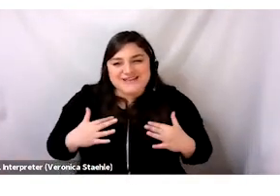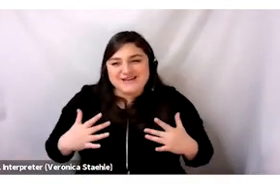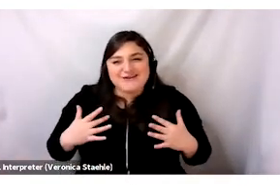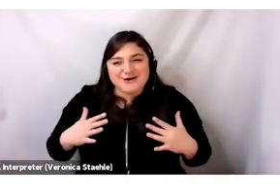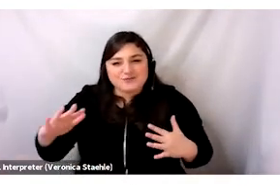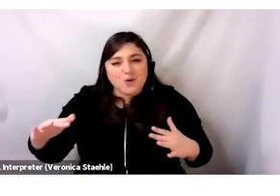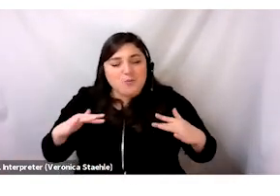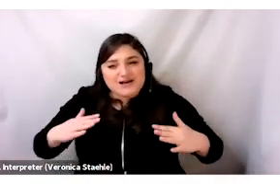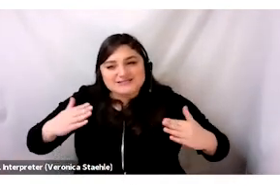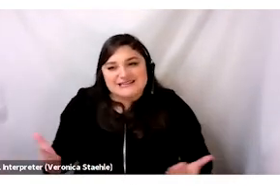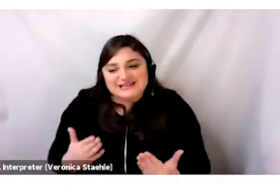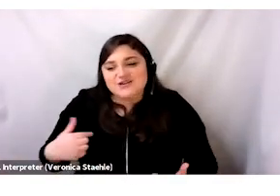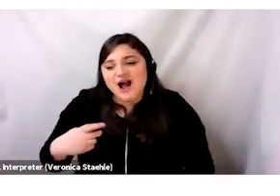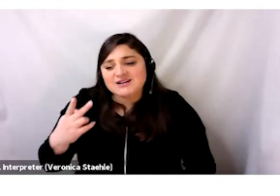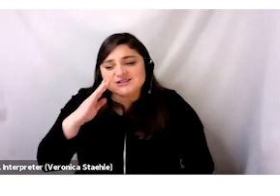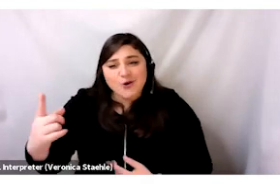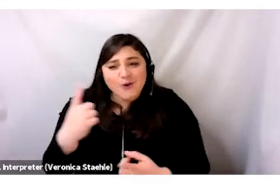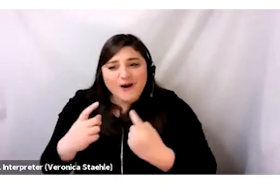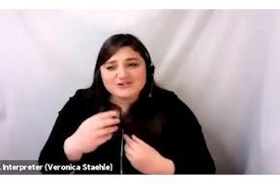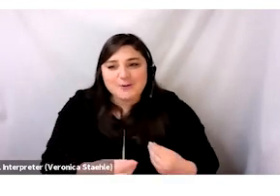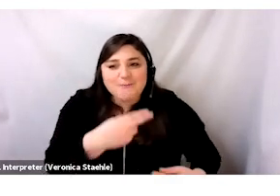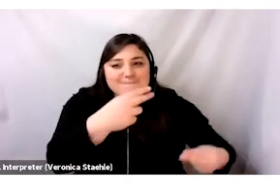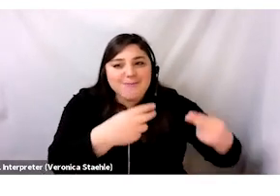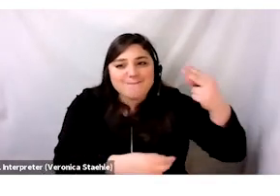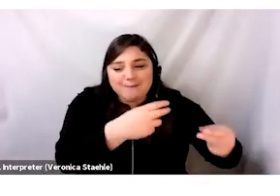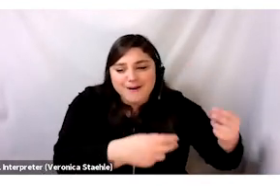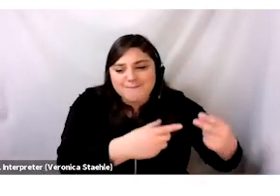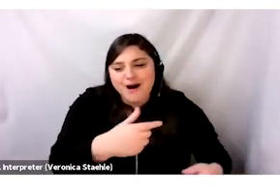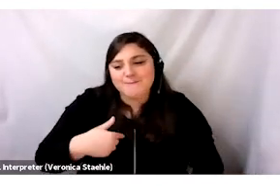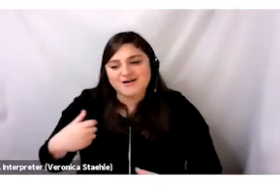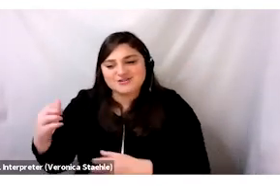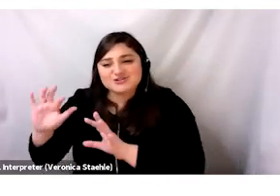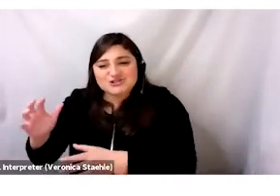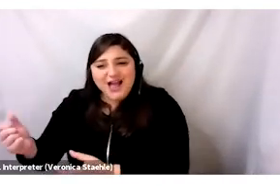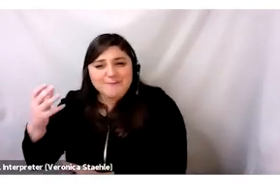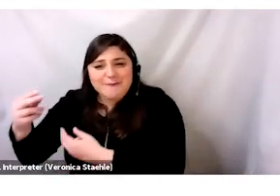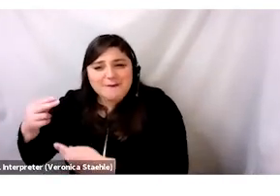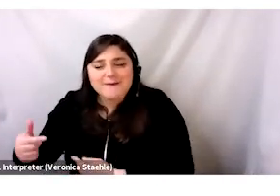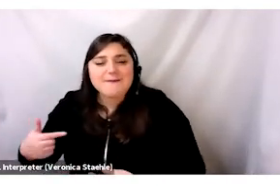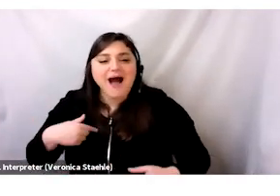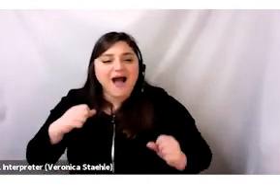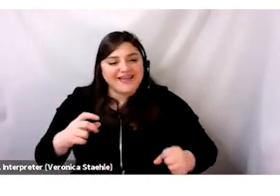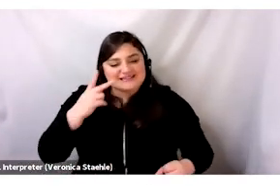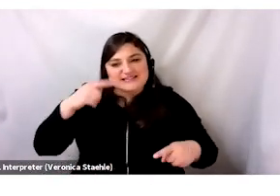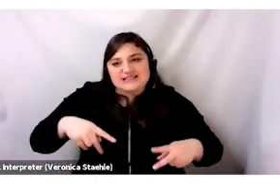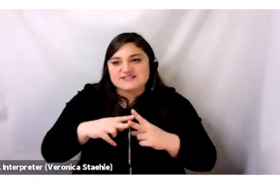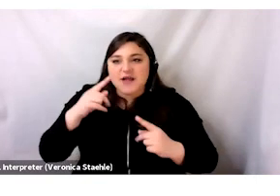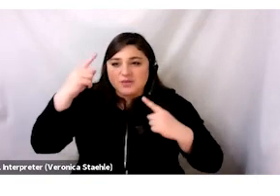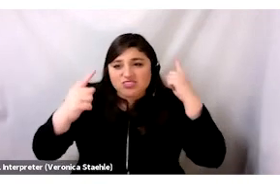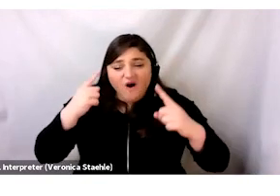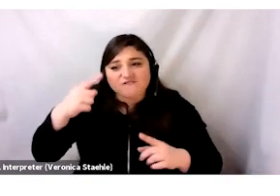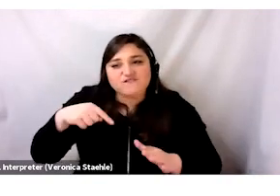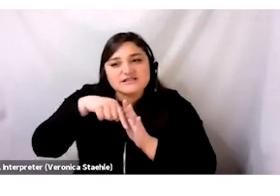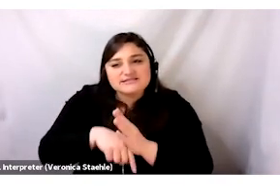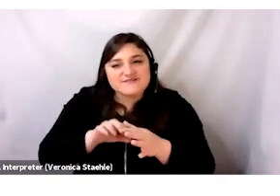chat and the Q&A box. I can tell that this is a really thoughtful, deeply engaged